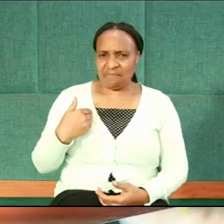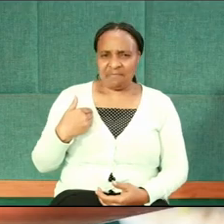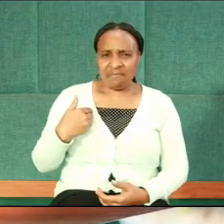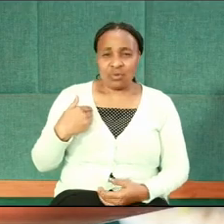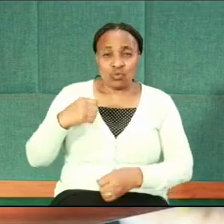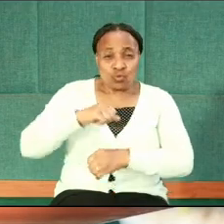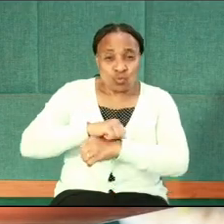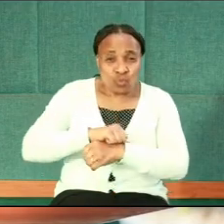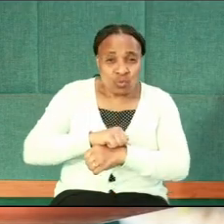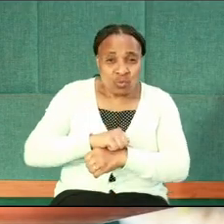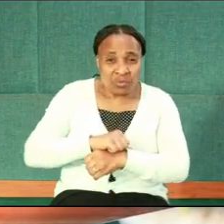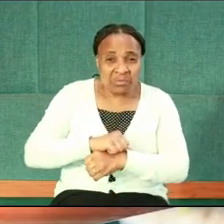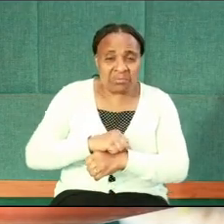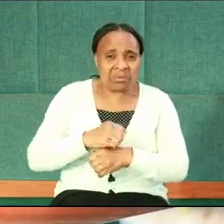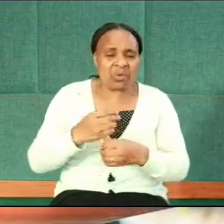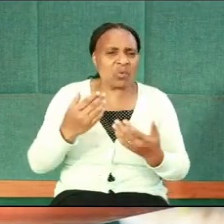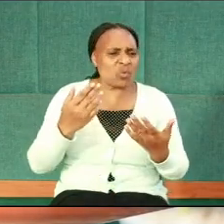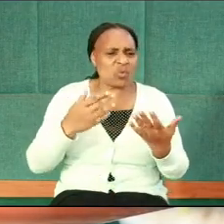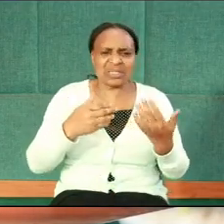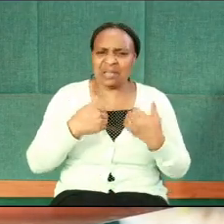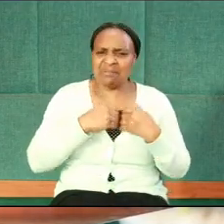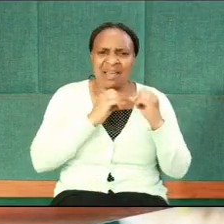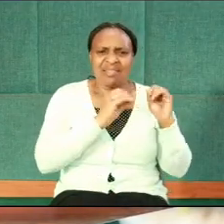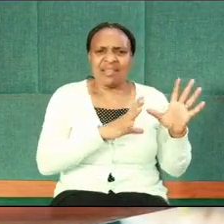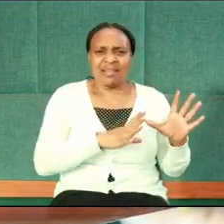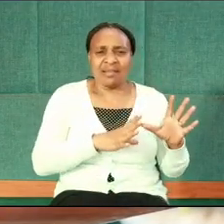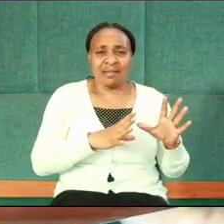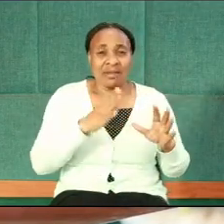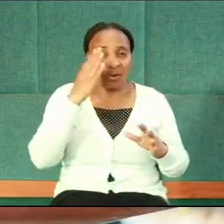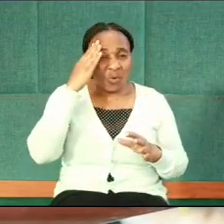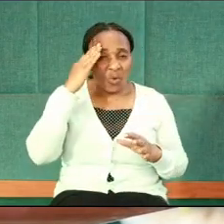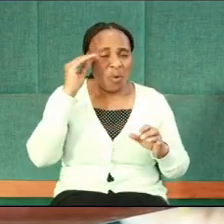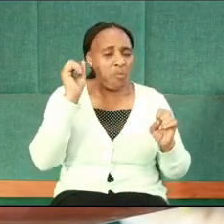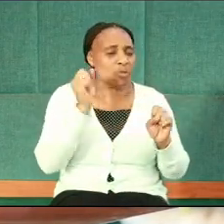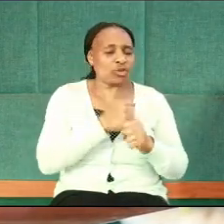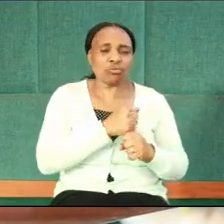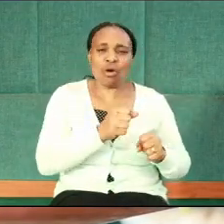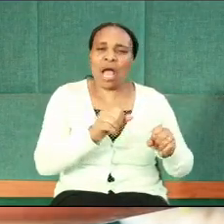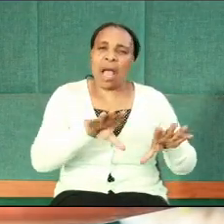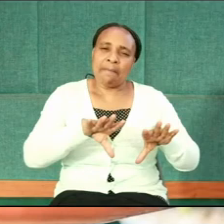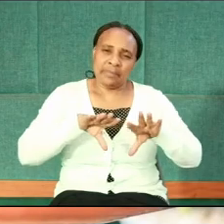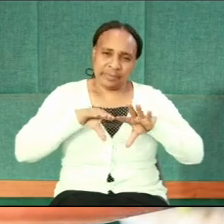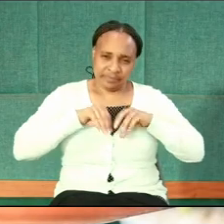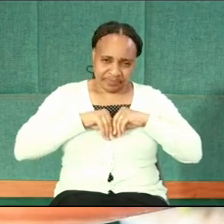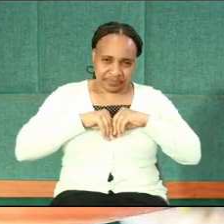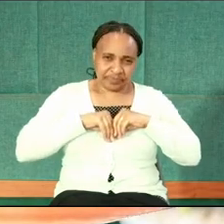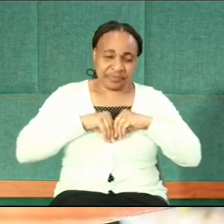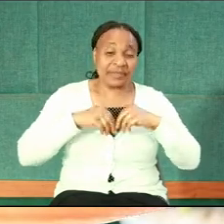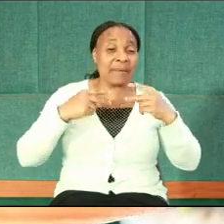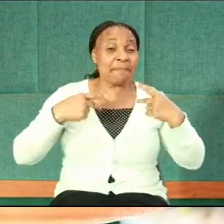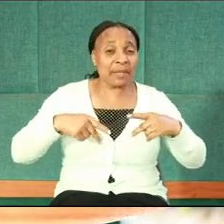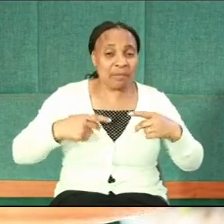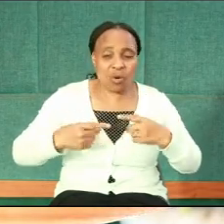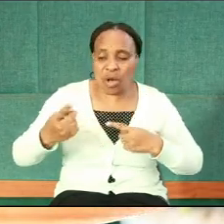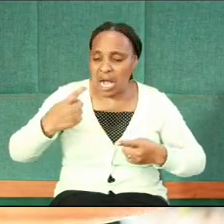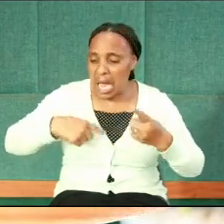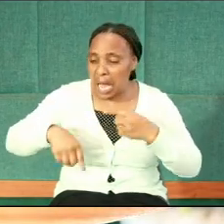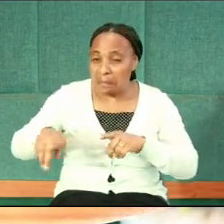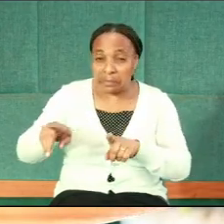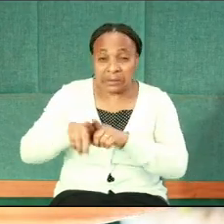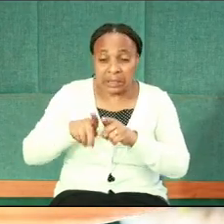school vis-a-vis what he has. And you know, he is not able to appreciate that people don't come from the